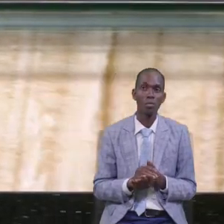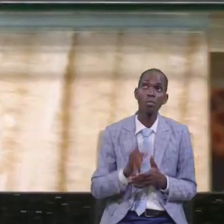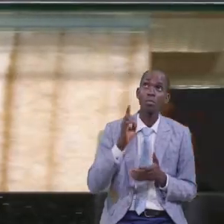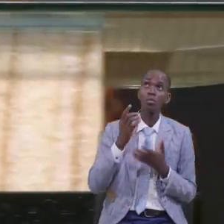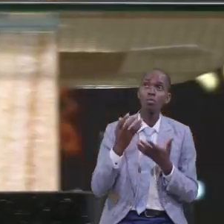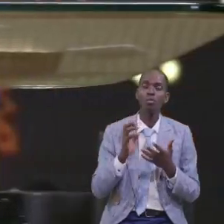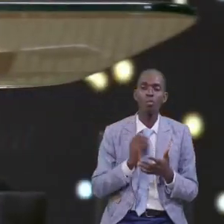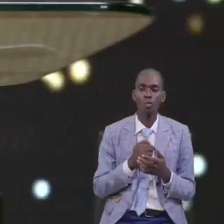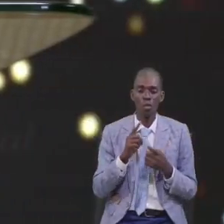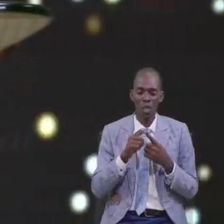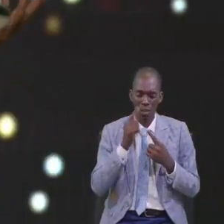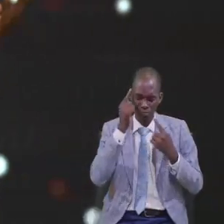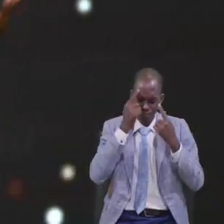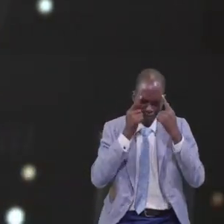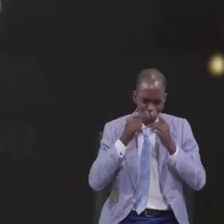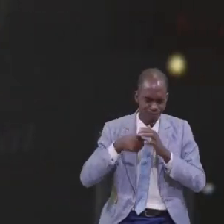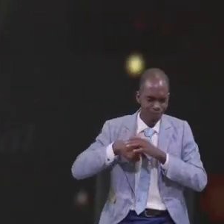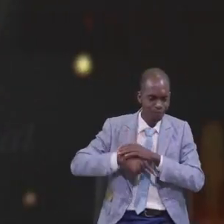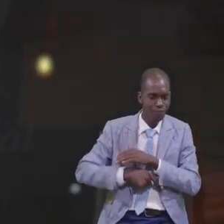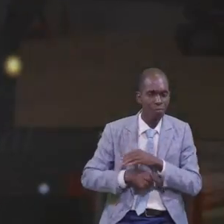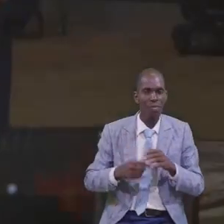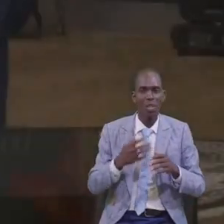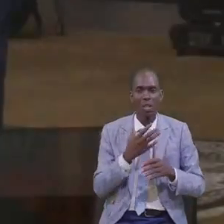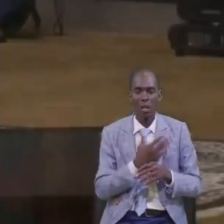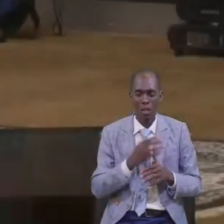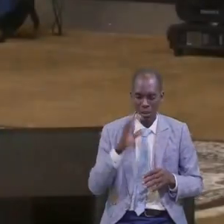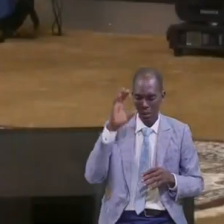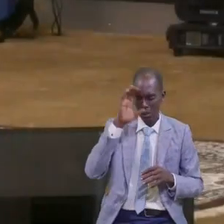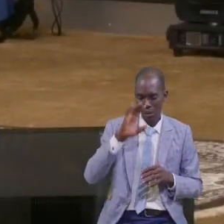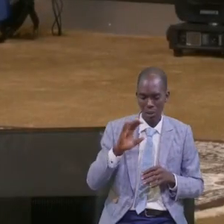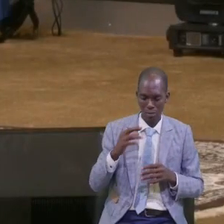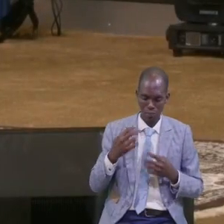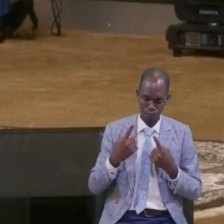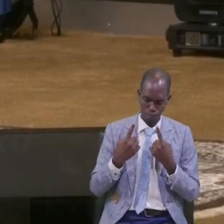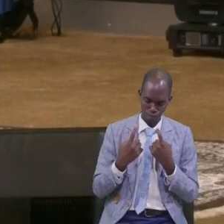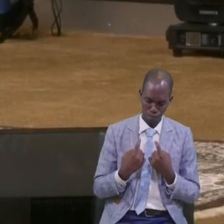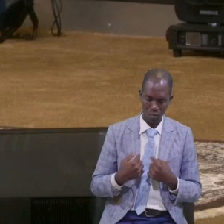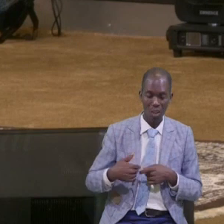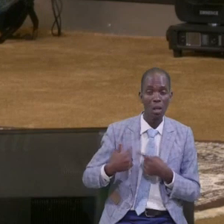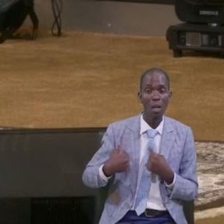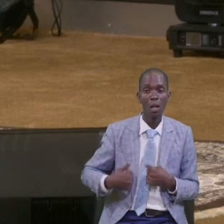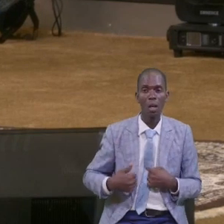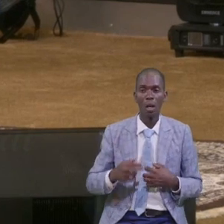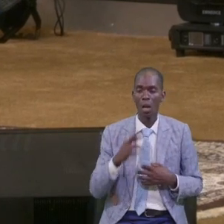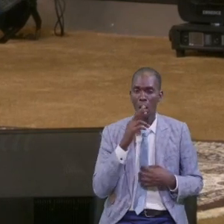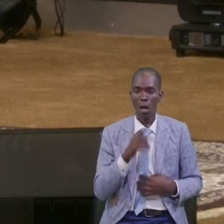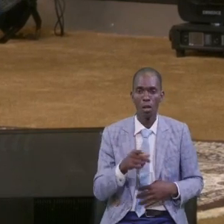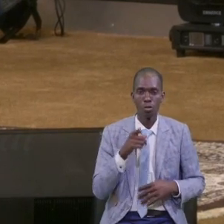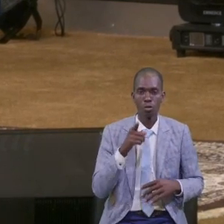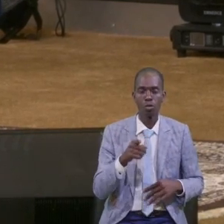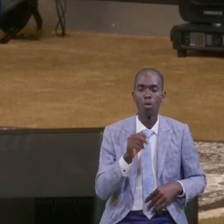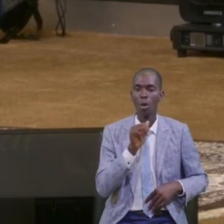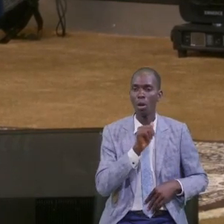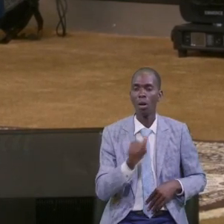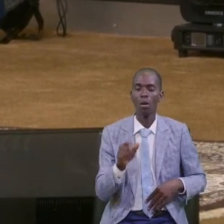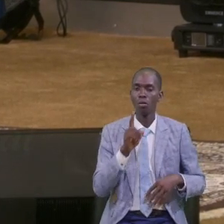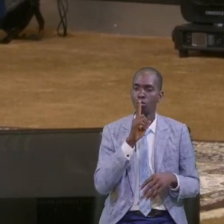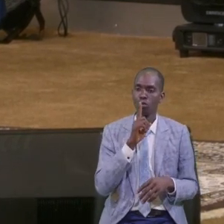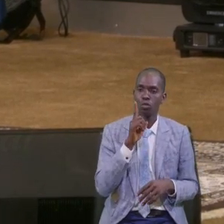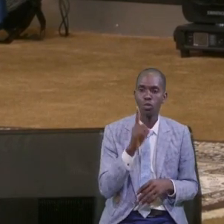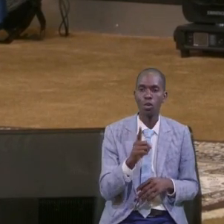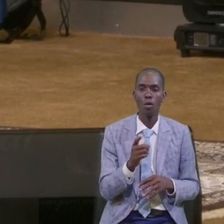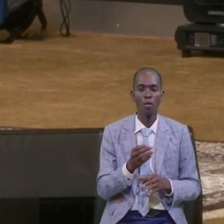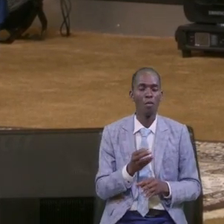rethink and to look at our lives and to search our hearts. Are you a real,